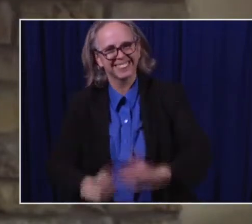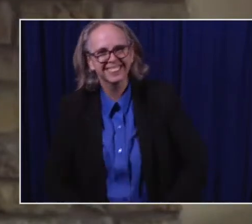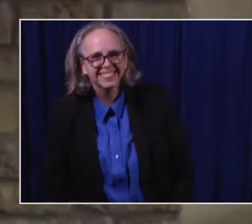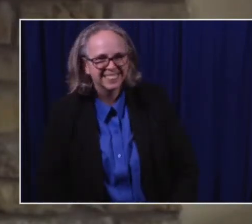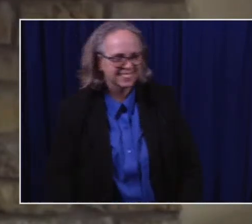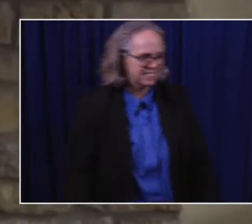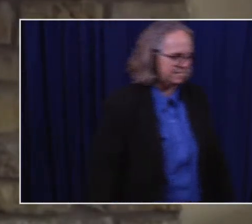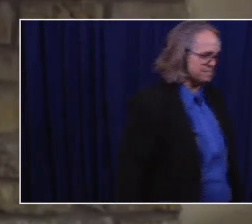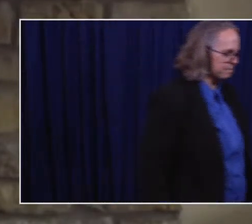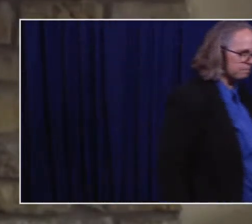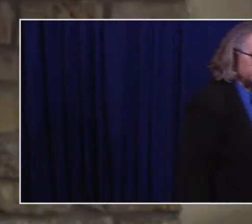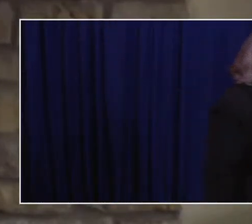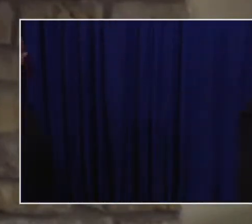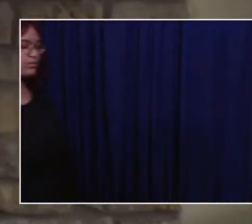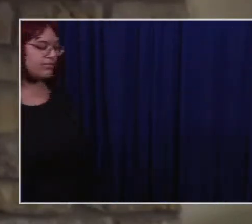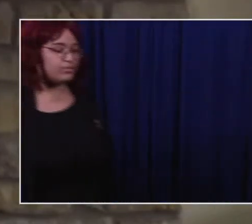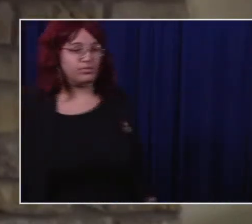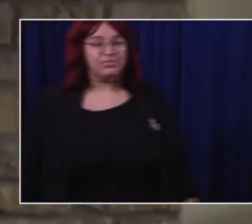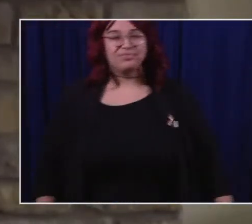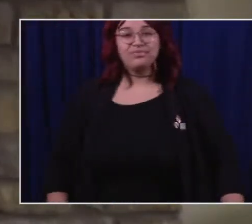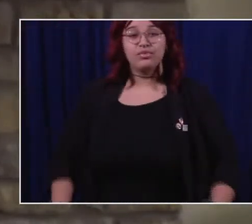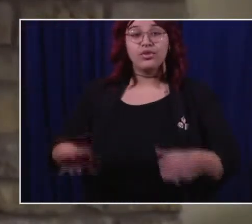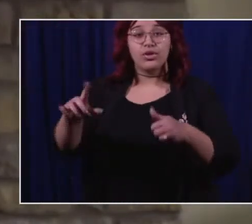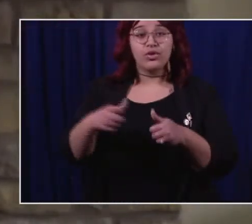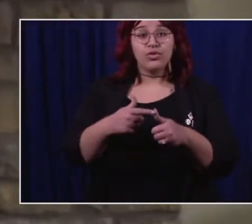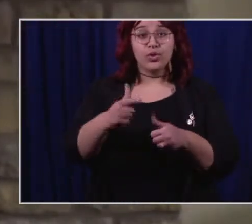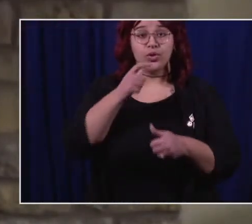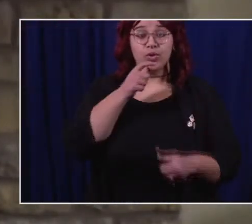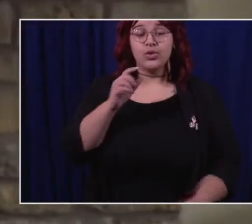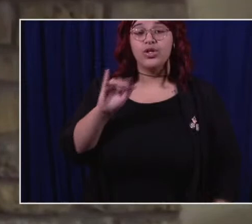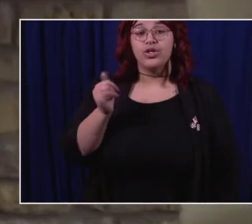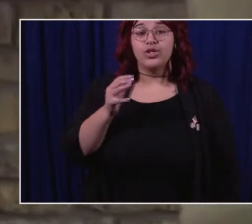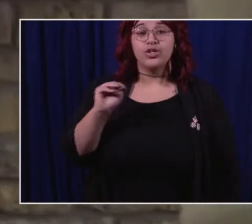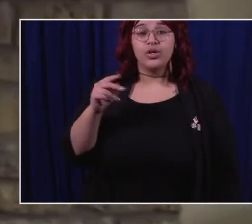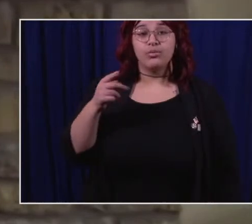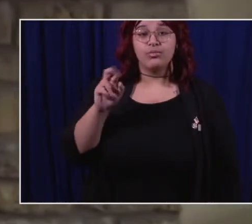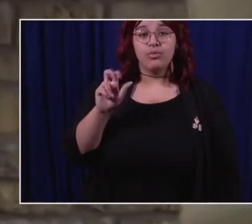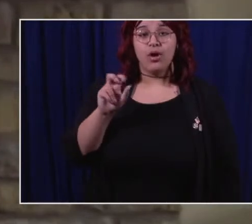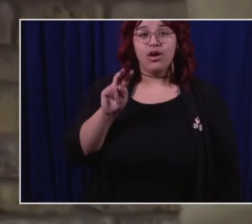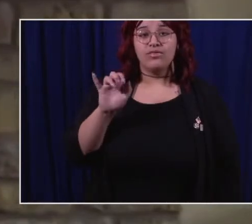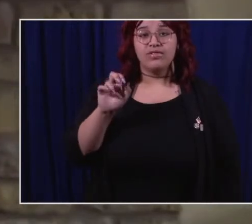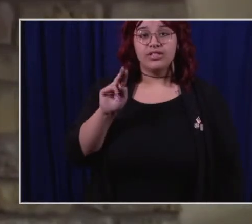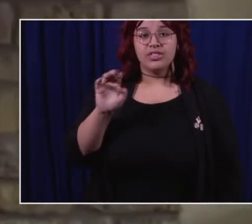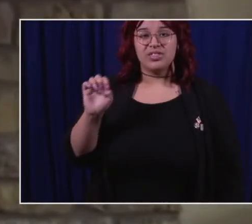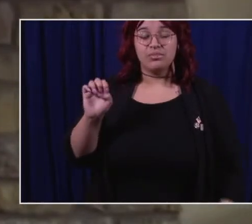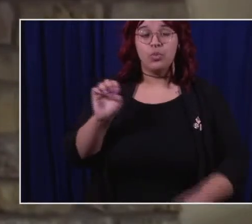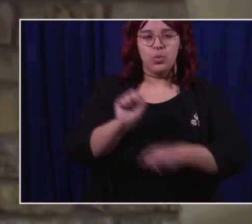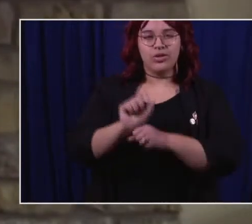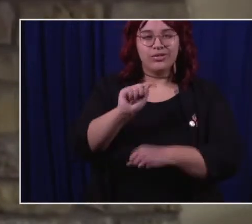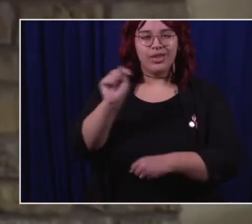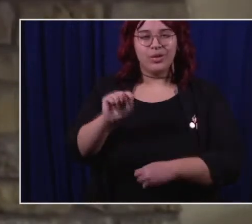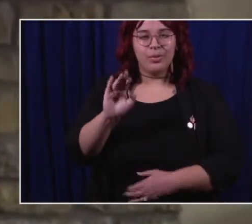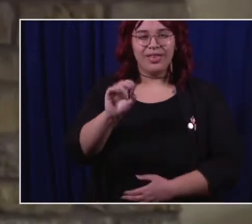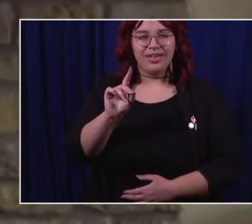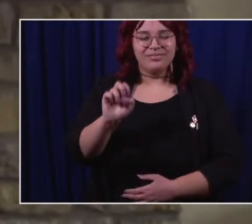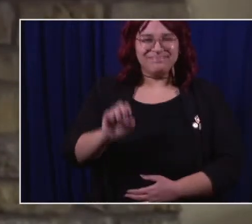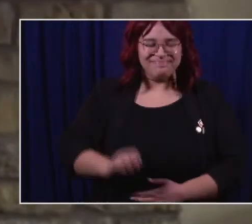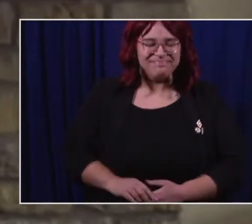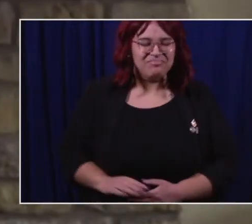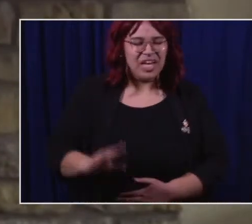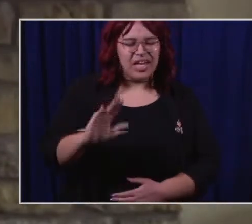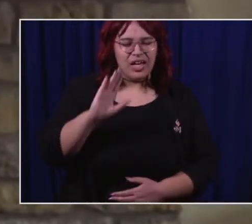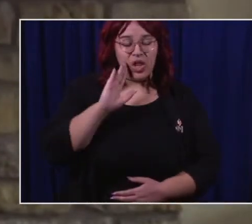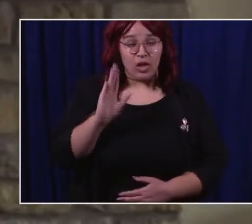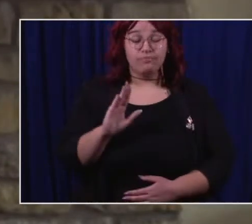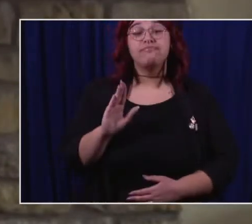Jim Province at the Toledo Blade. Hey, Jim. Hi, Governor. Thanks again for doing this. Next week, the state begins vaccinating